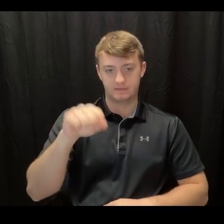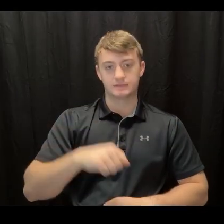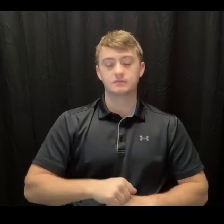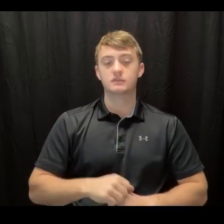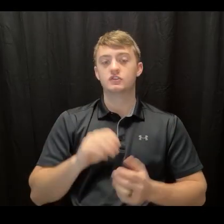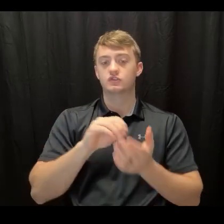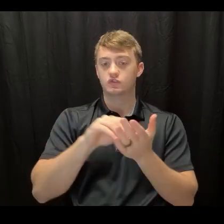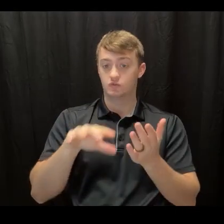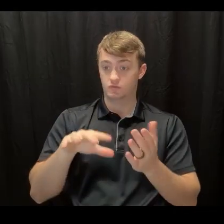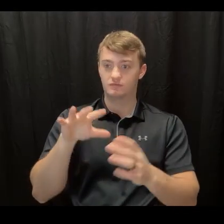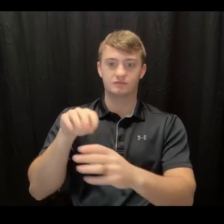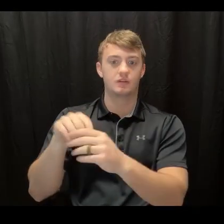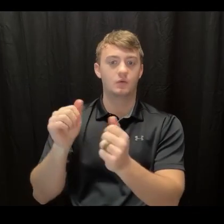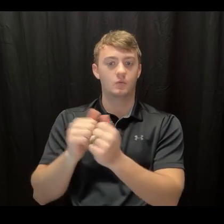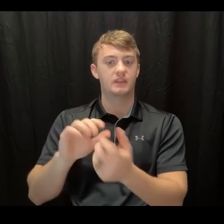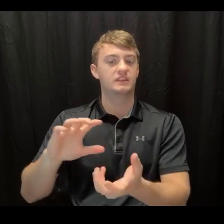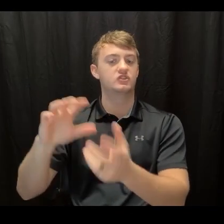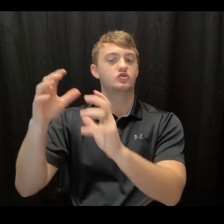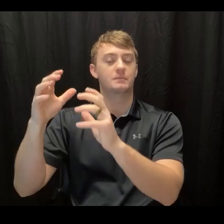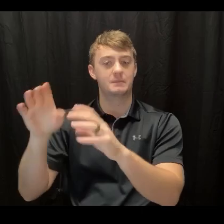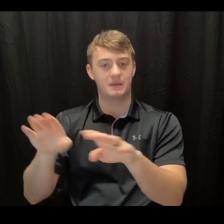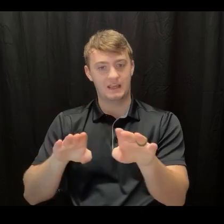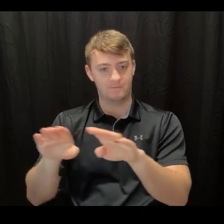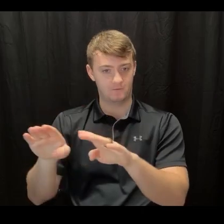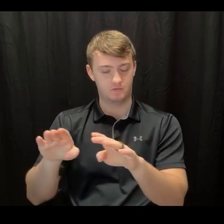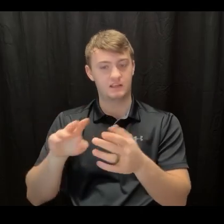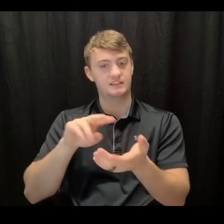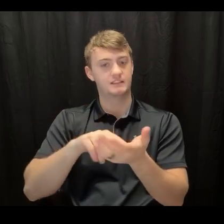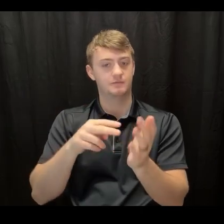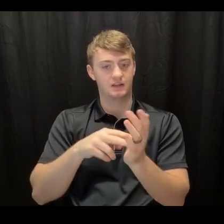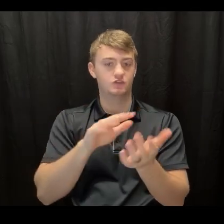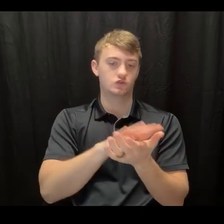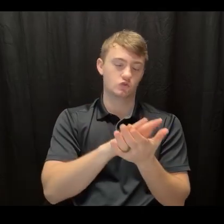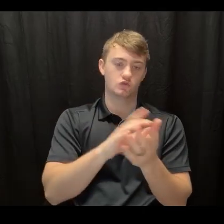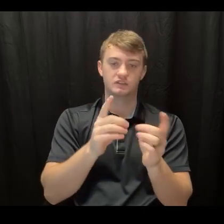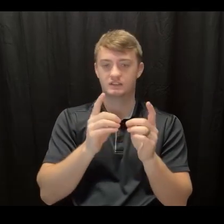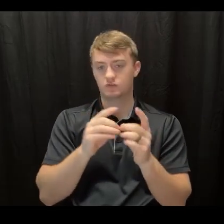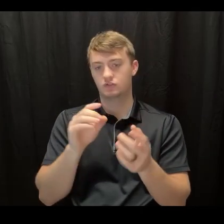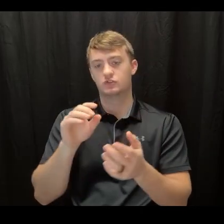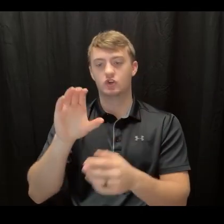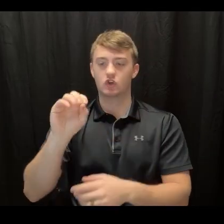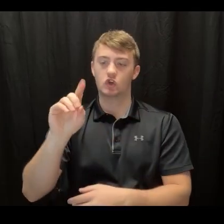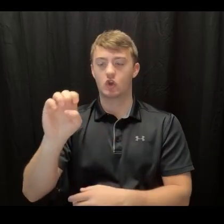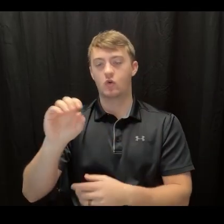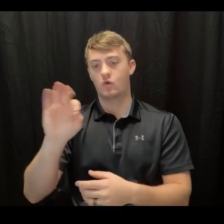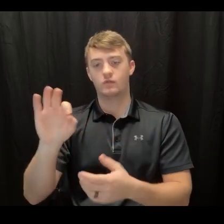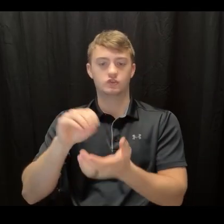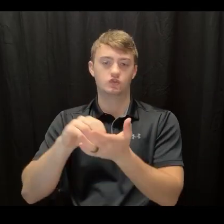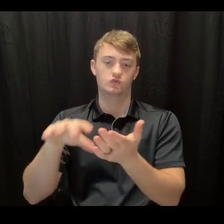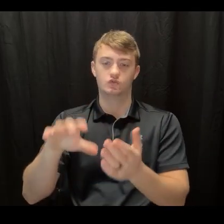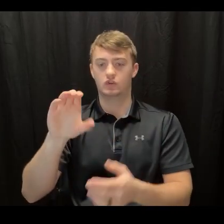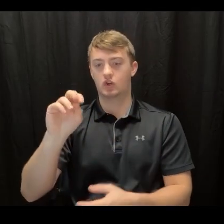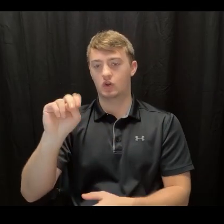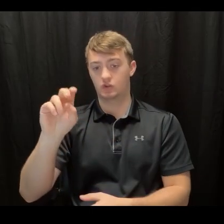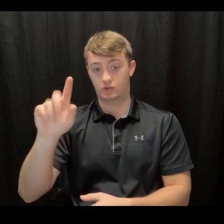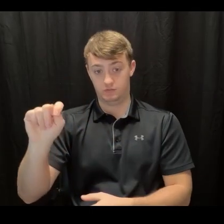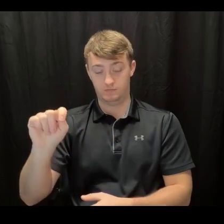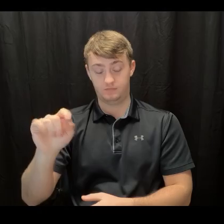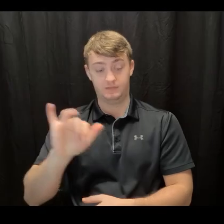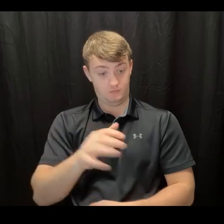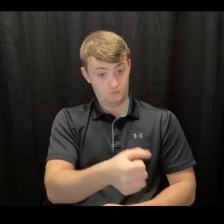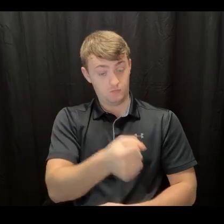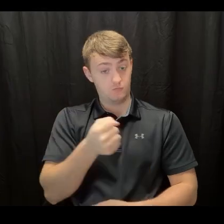Yes. The student engaged in disruptive behavior as defined in the school or district's Code of Student Conduct. Was